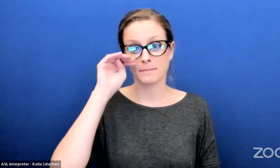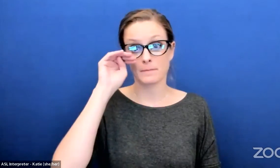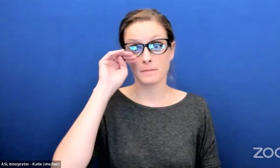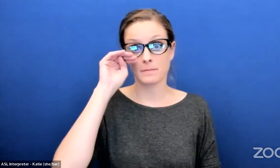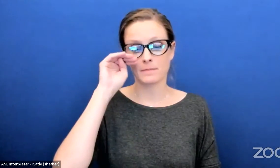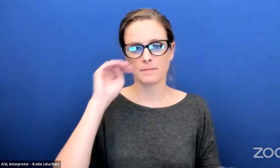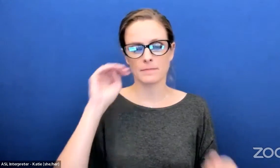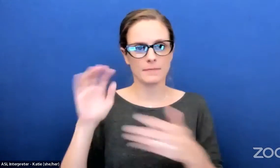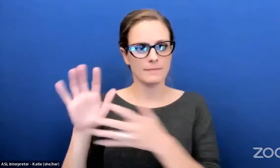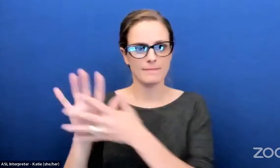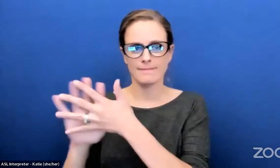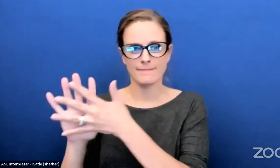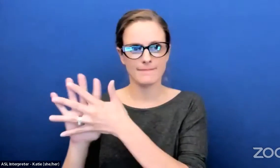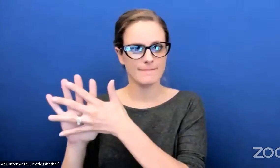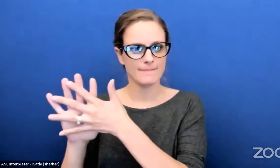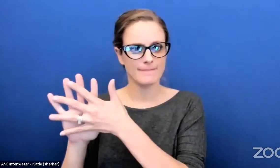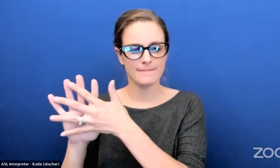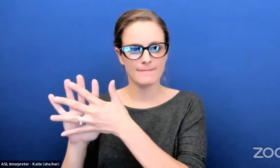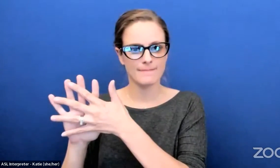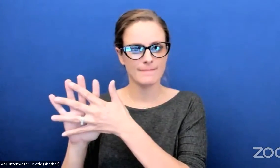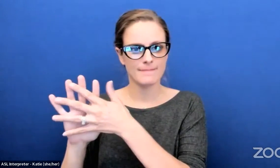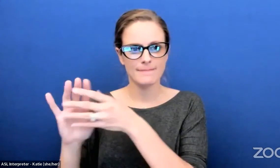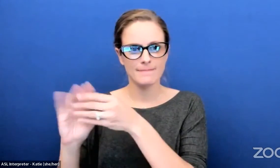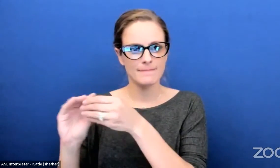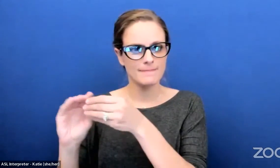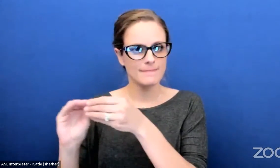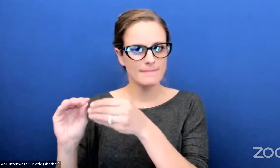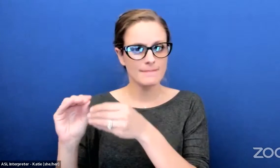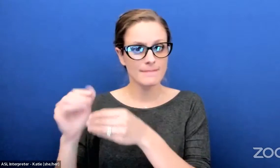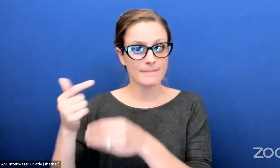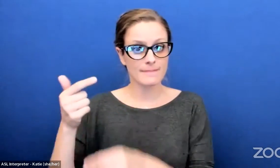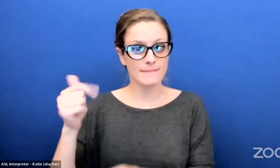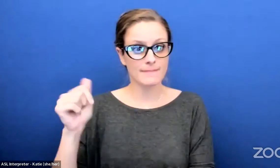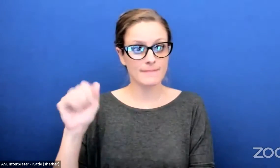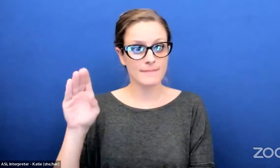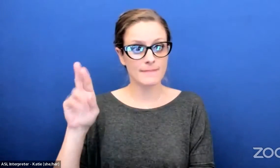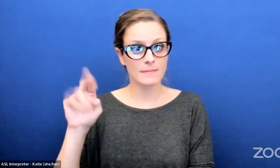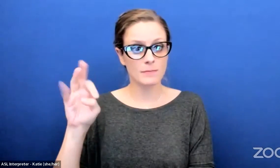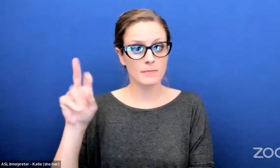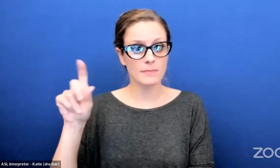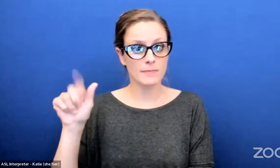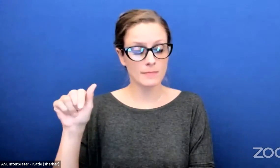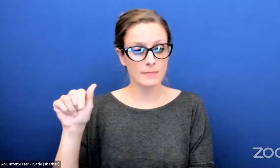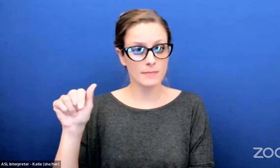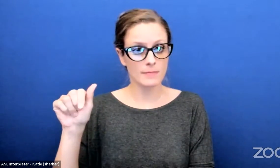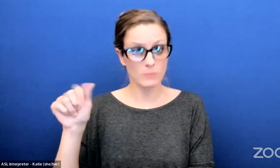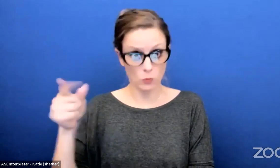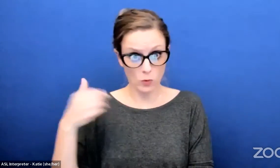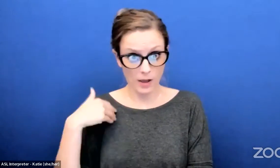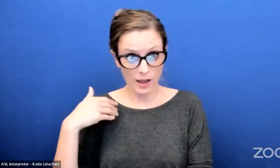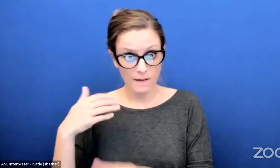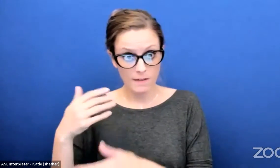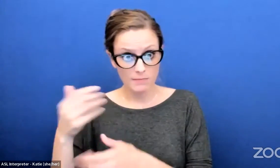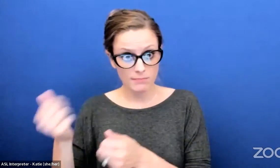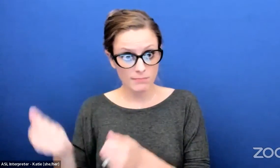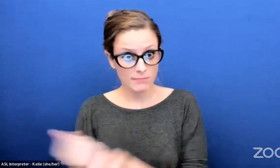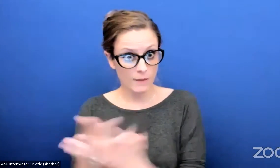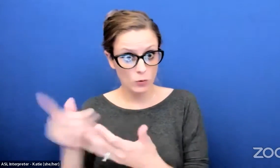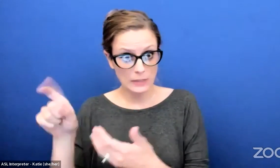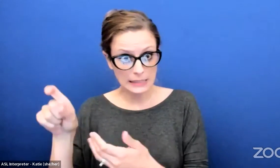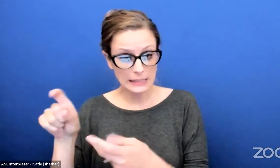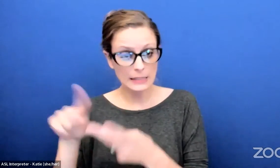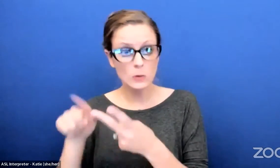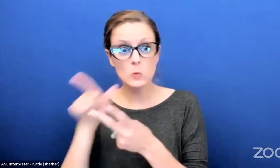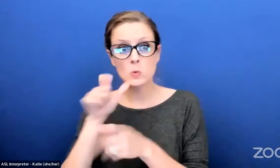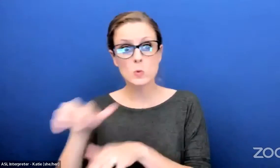Gabriela, you have what you need, and your scribe is Nancy. And Thank you. I